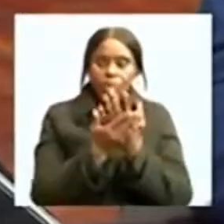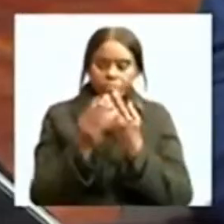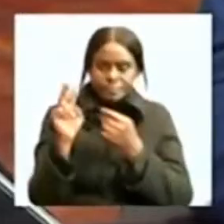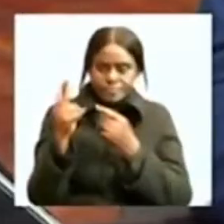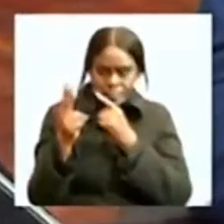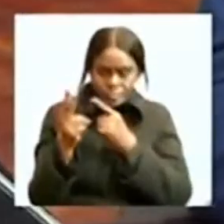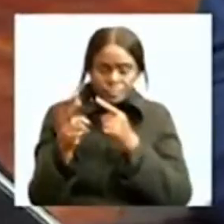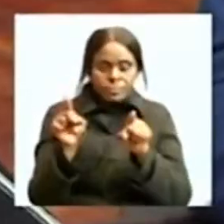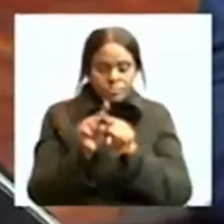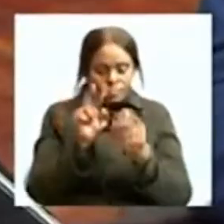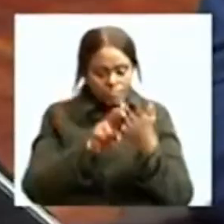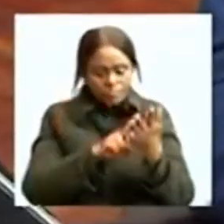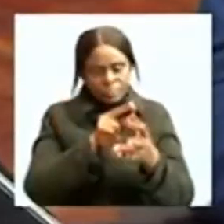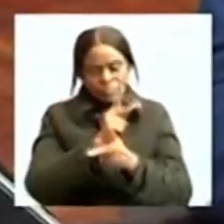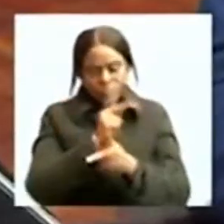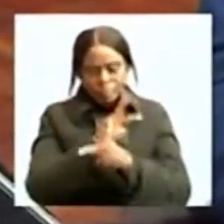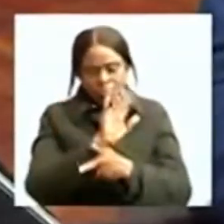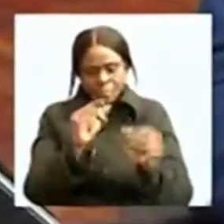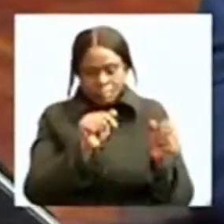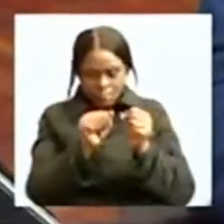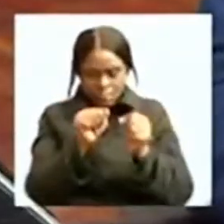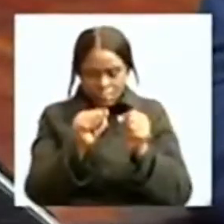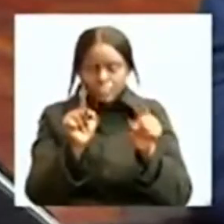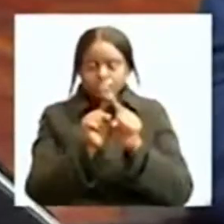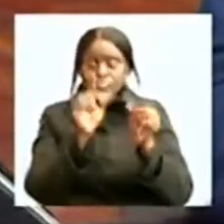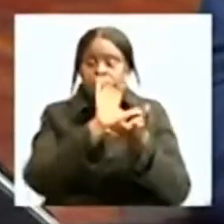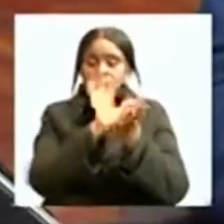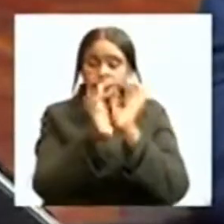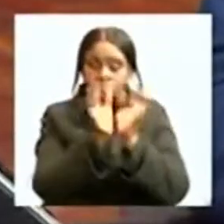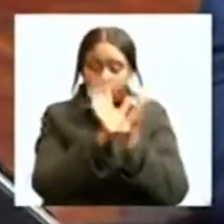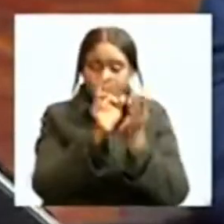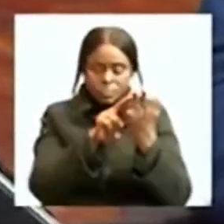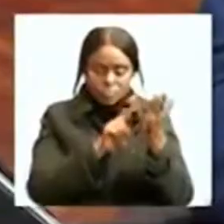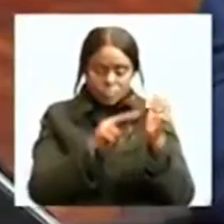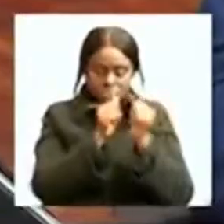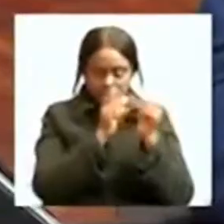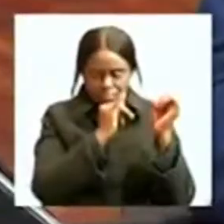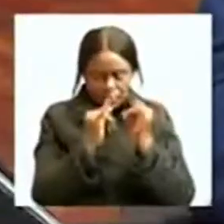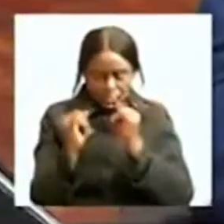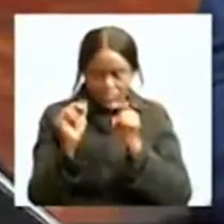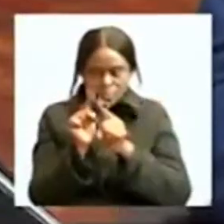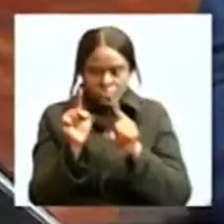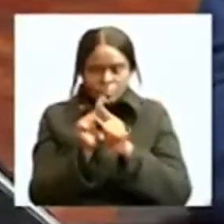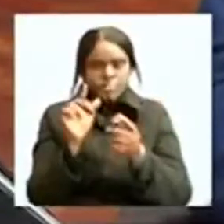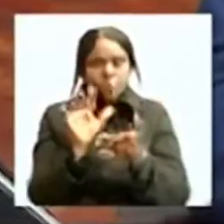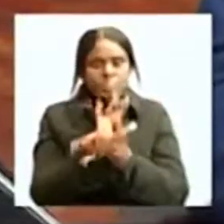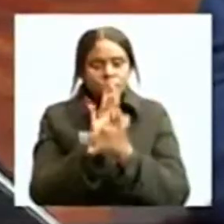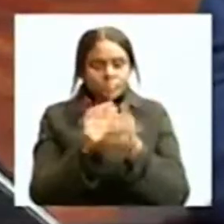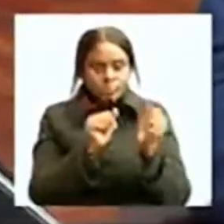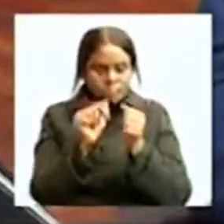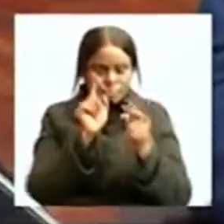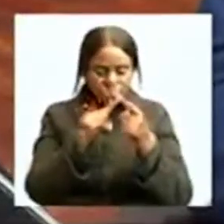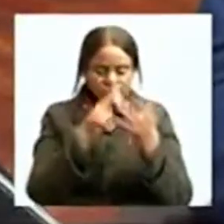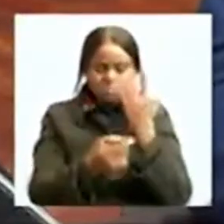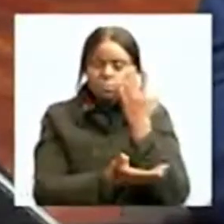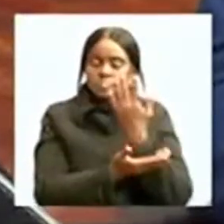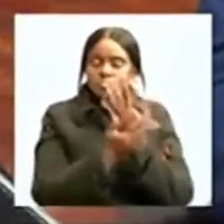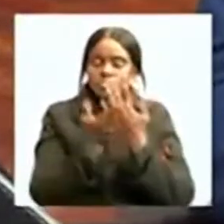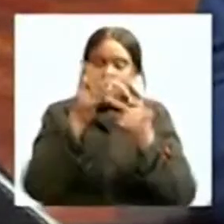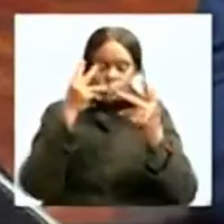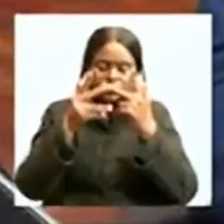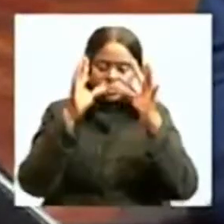secondly, record-keeping systems. Digitize records and implement centralized documentation systems to enhance